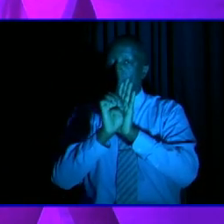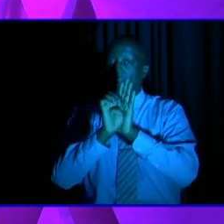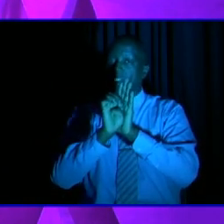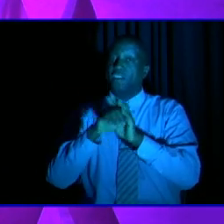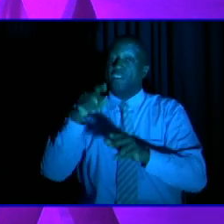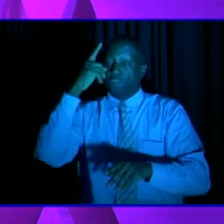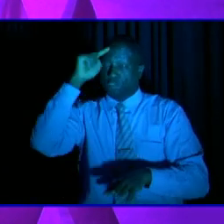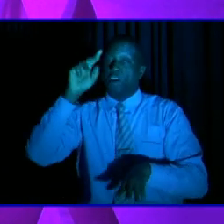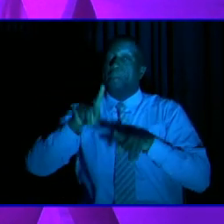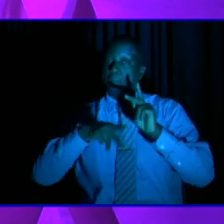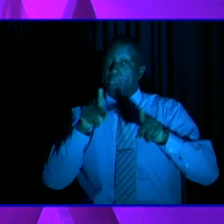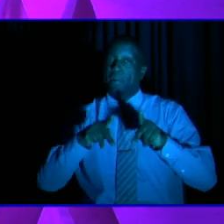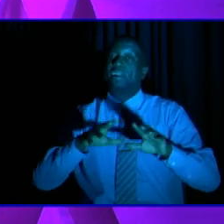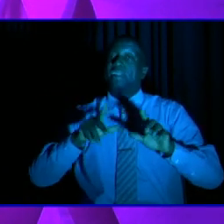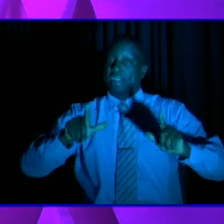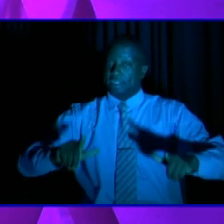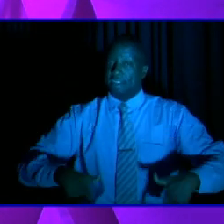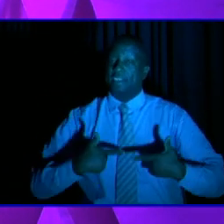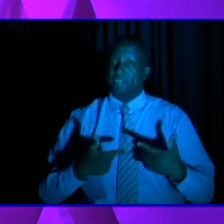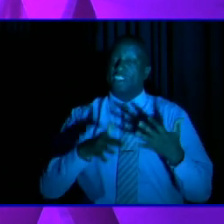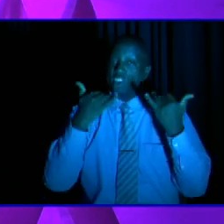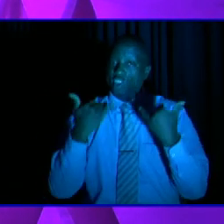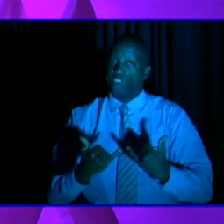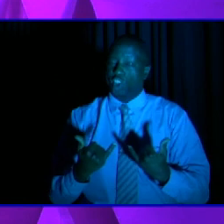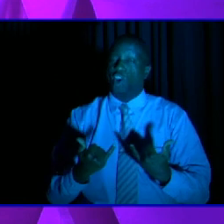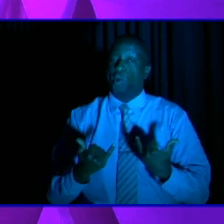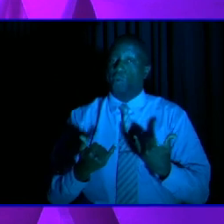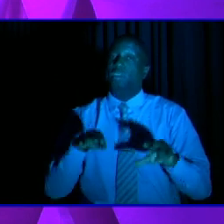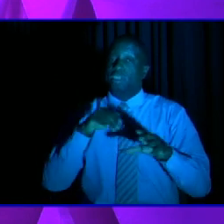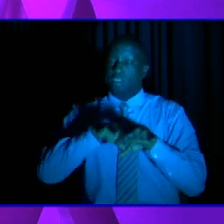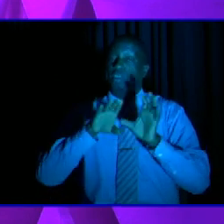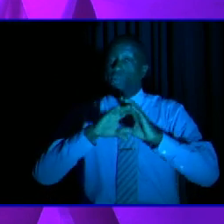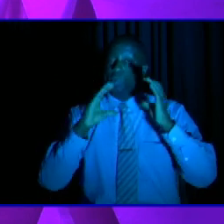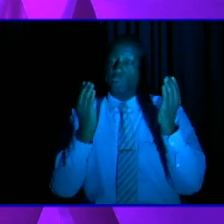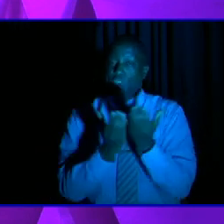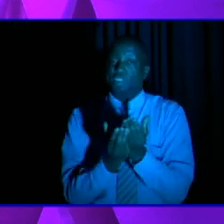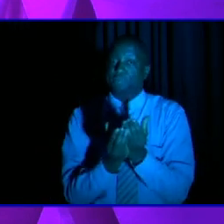for the people who would be living at the very end of Earth's history.